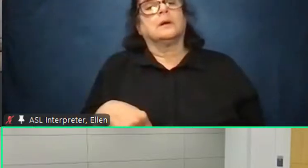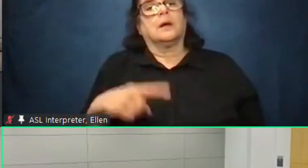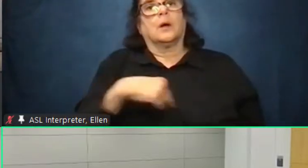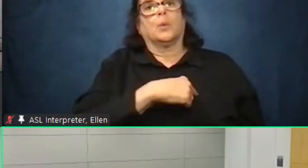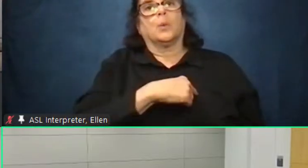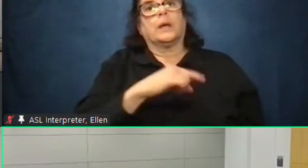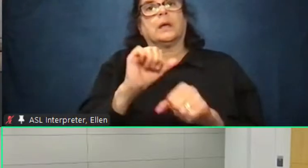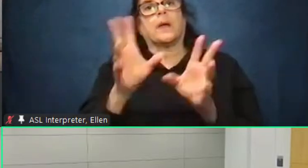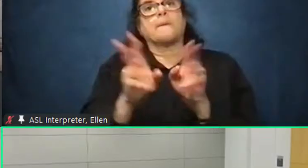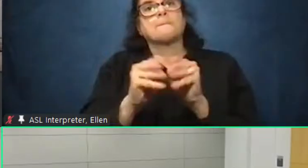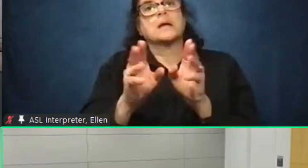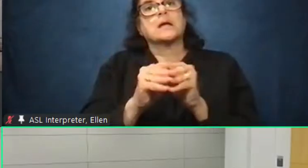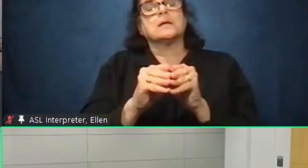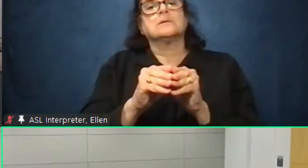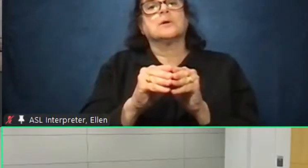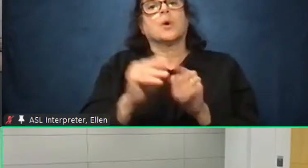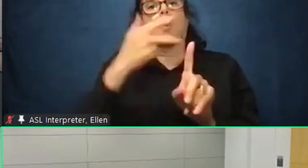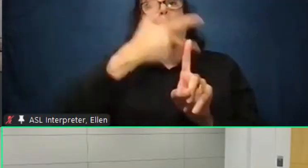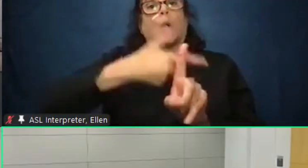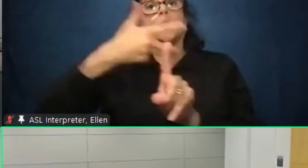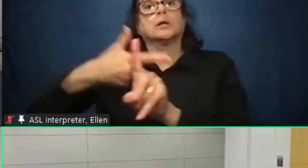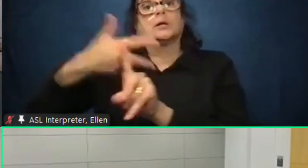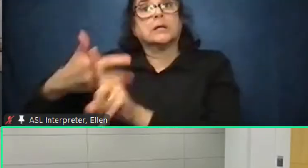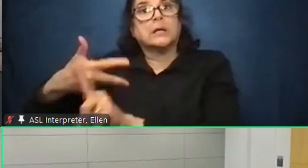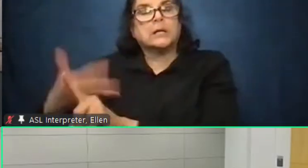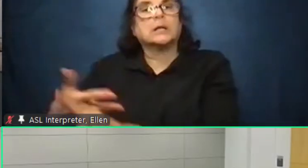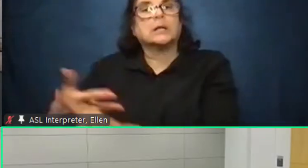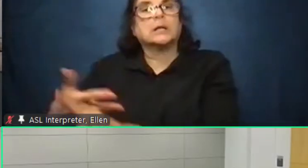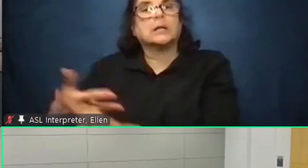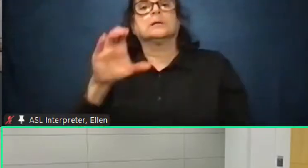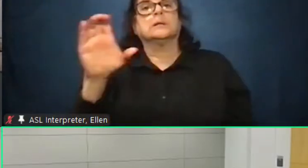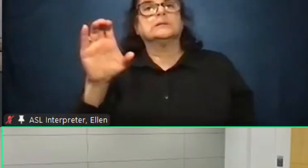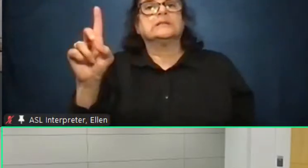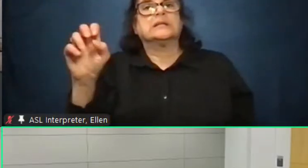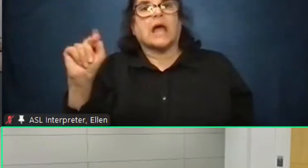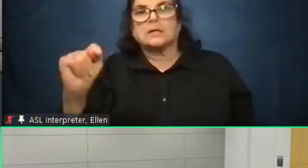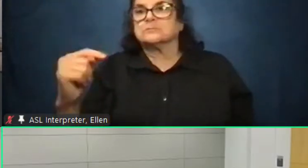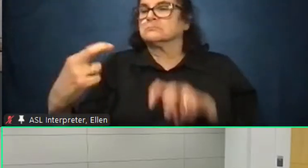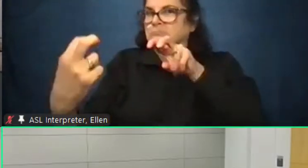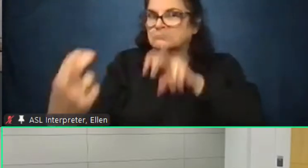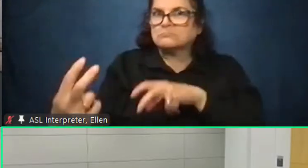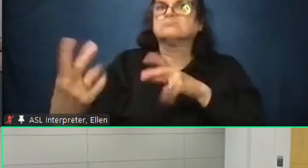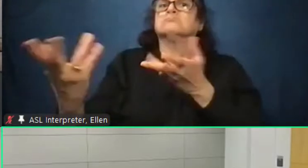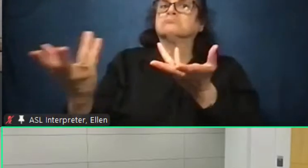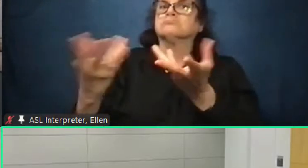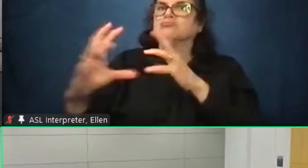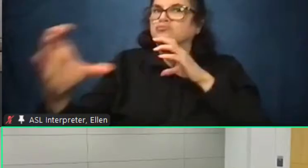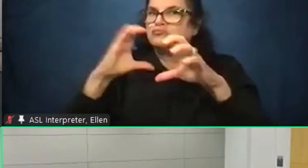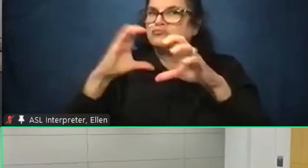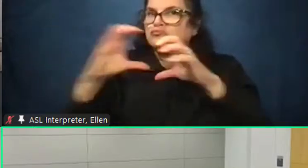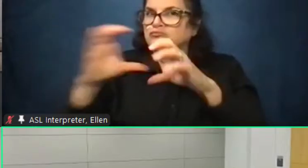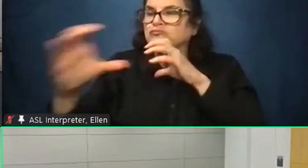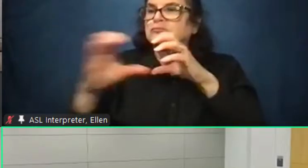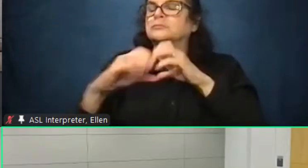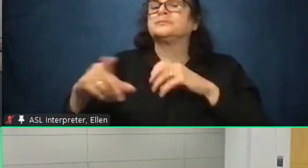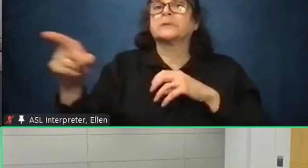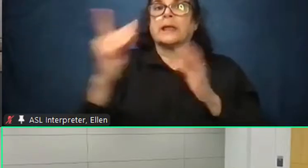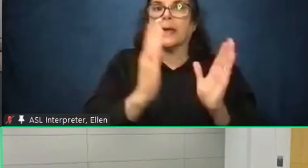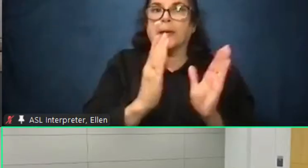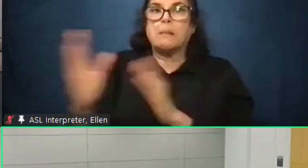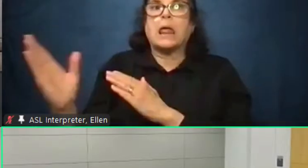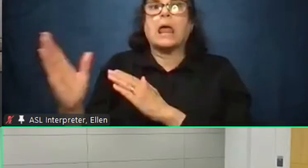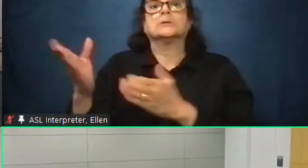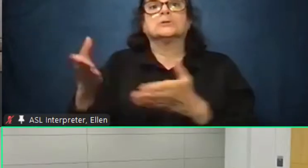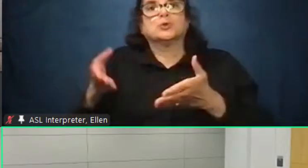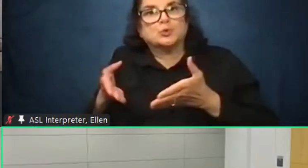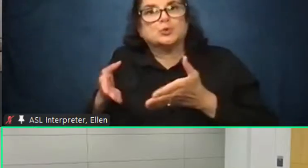executive team. We go over updates on these projects, make them aware as well about where we're making these improvements and these investments so they can plan their streetscape programs around that. And